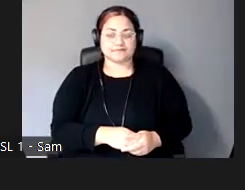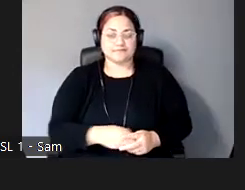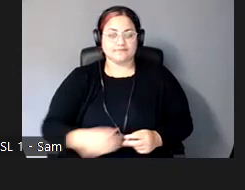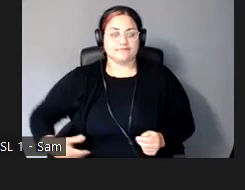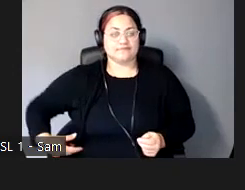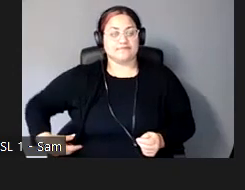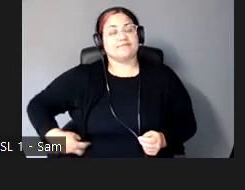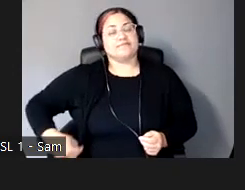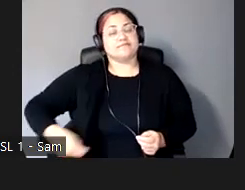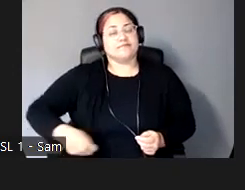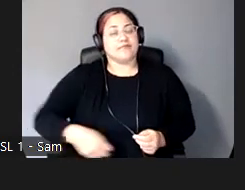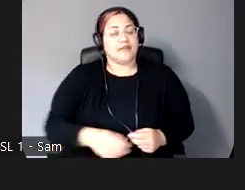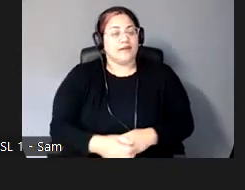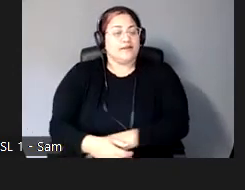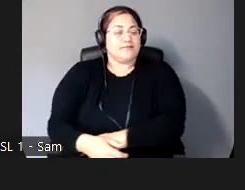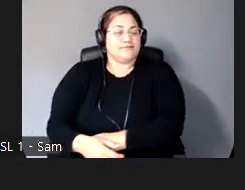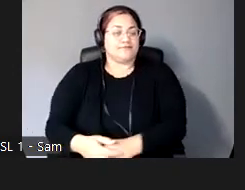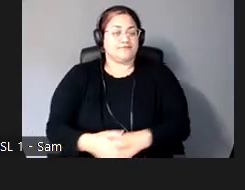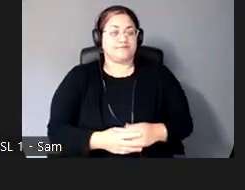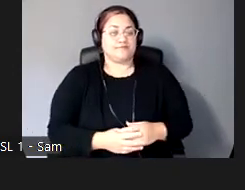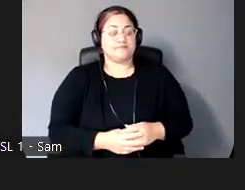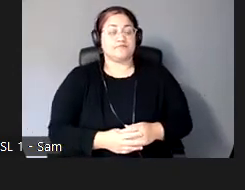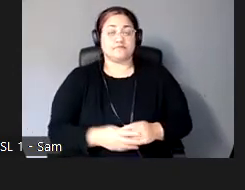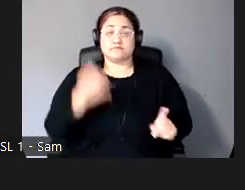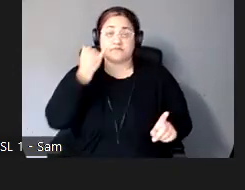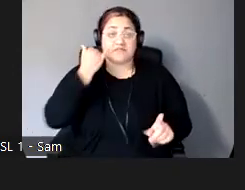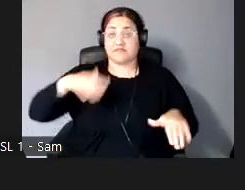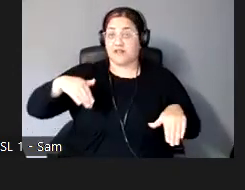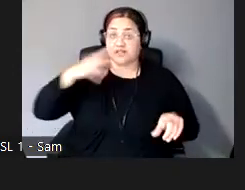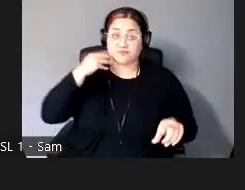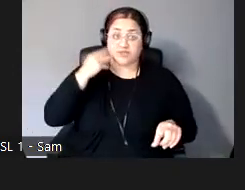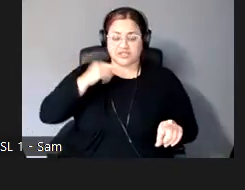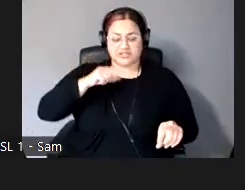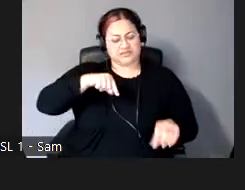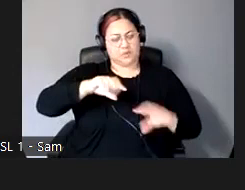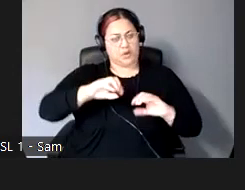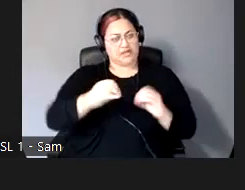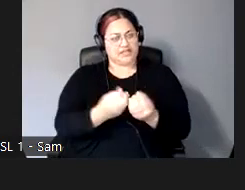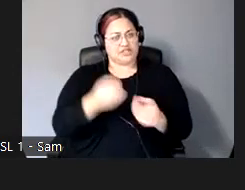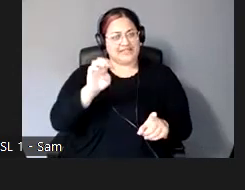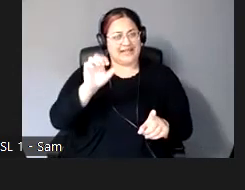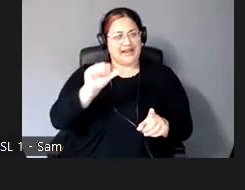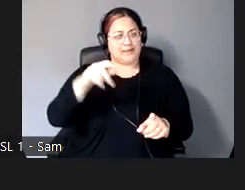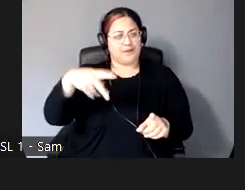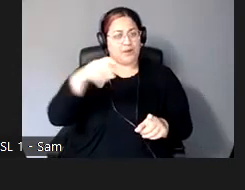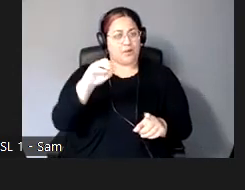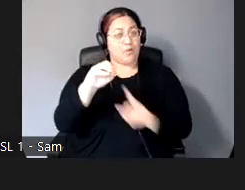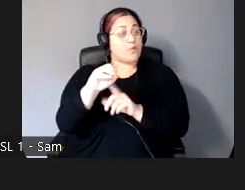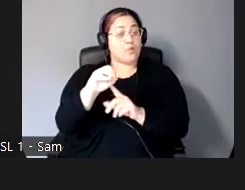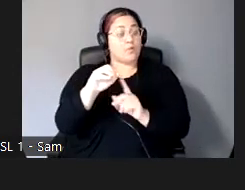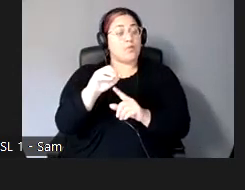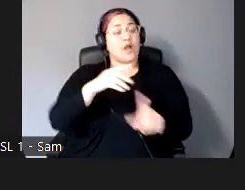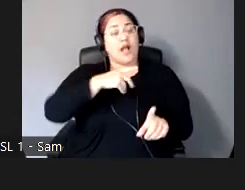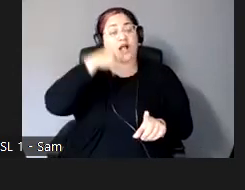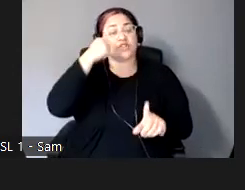For those who are joining us for the first time or aren't familiar with our organization, Elder Abuse Prevention Ontario